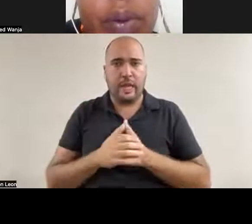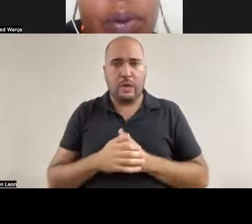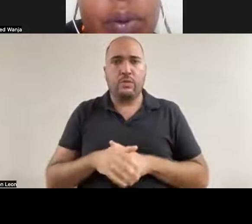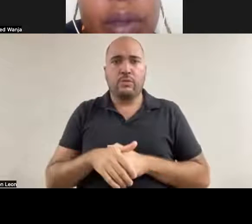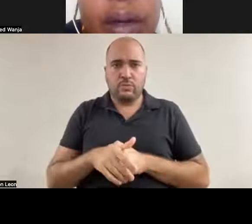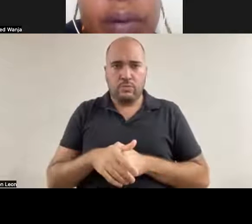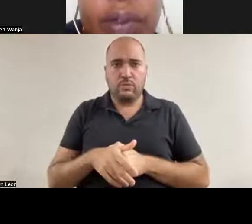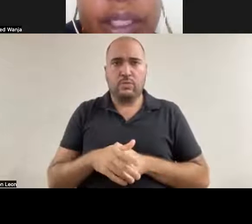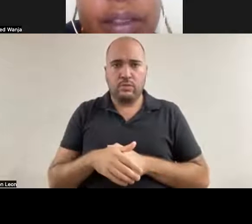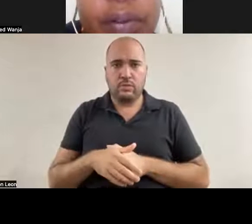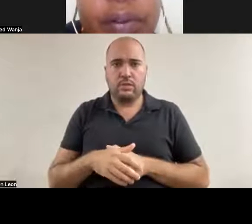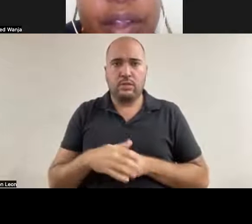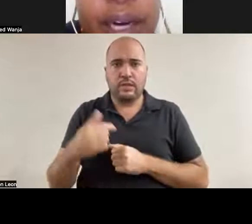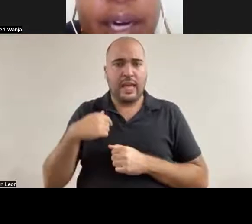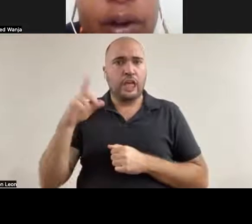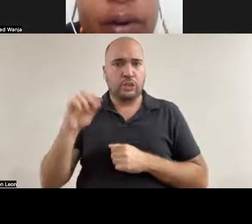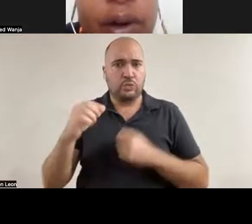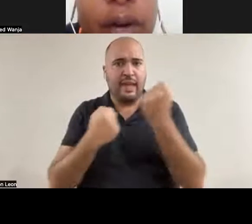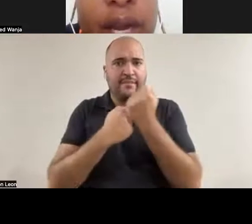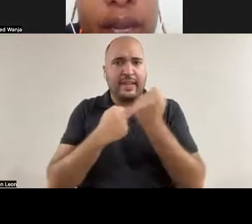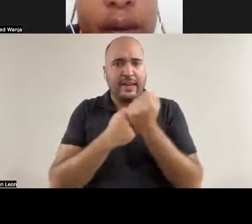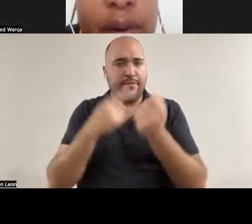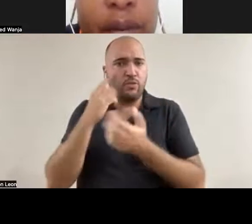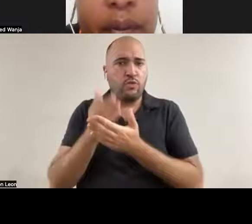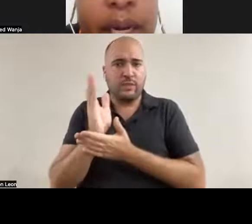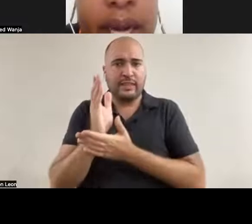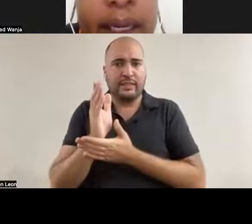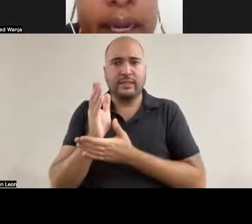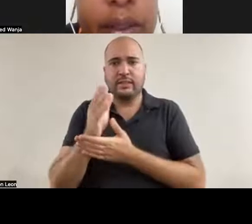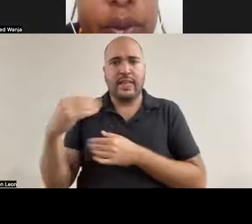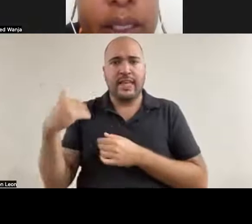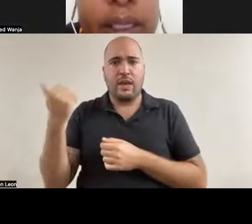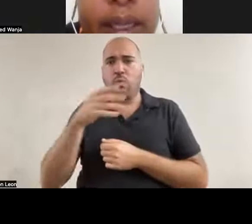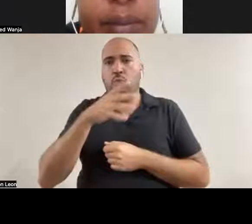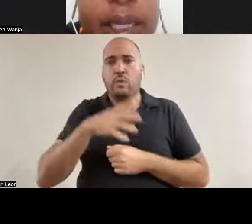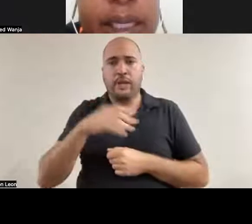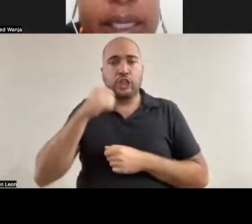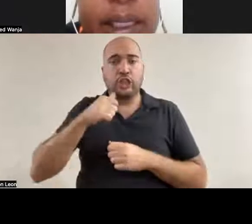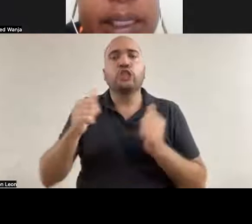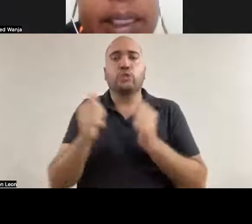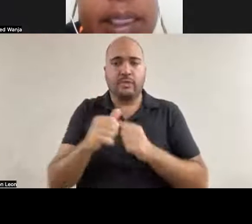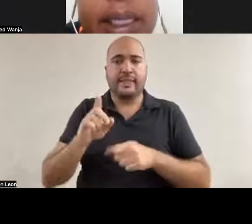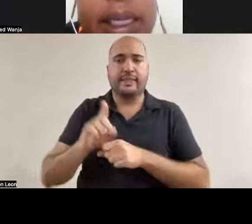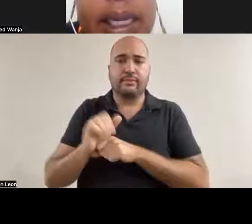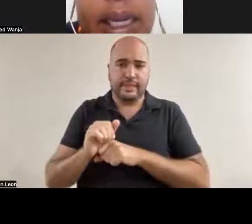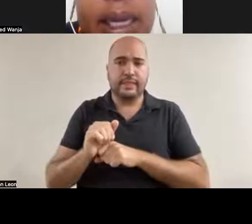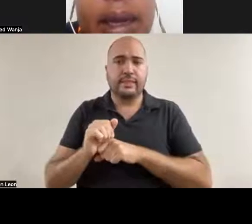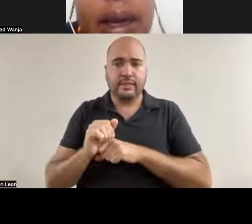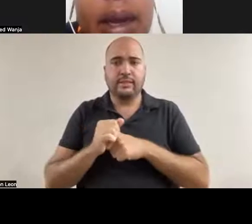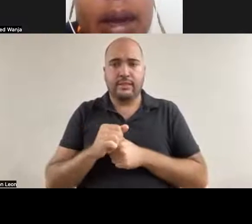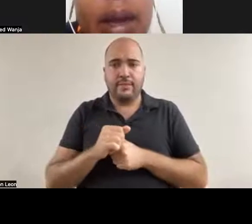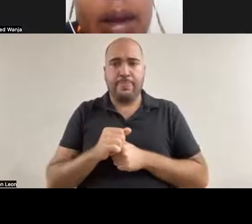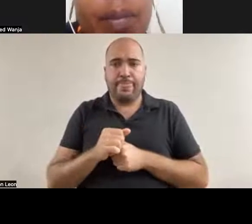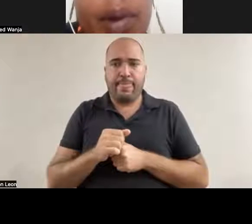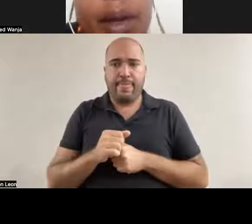I do advocate for the rights of young women and girls with disabilities,